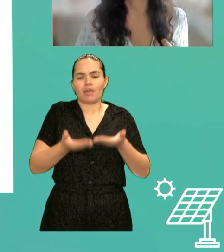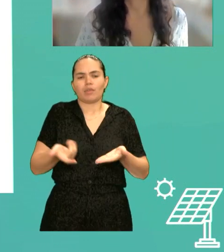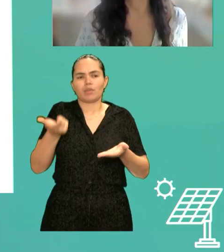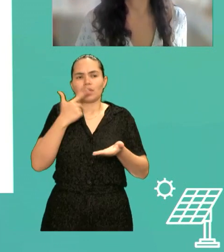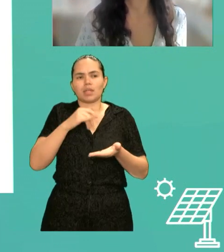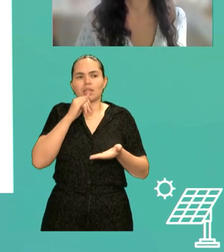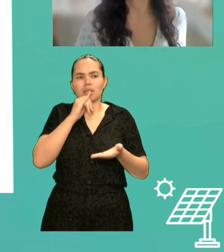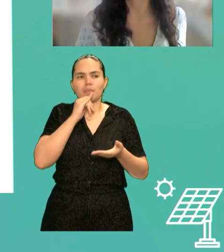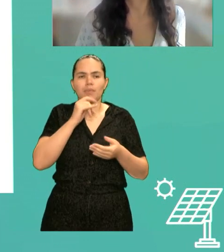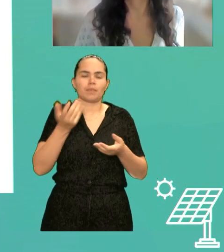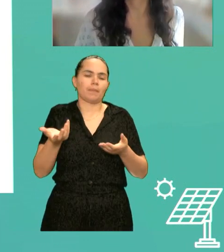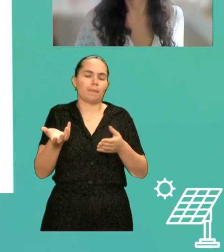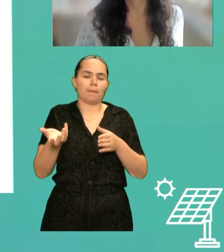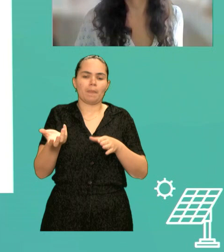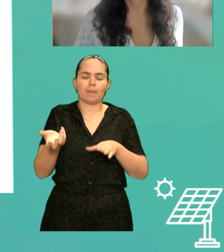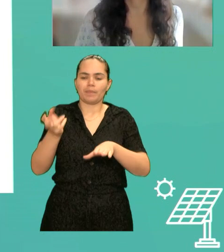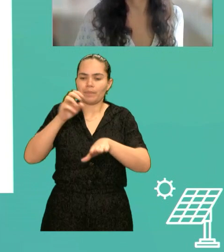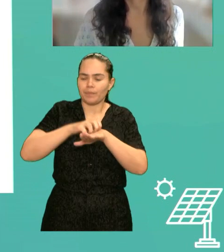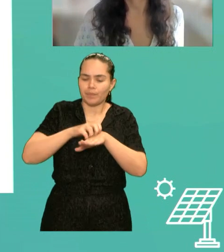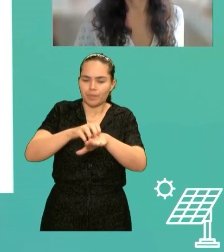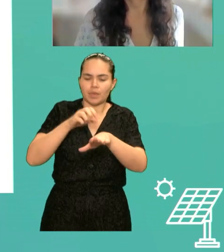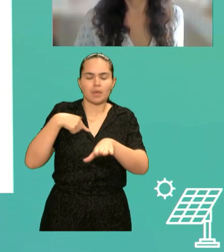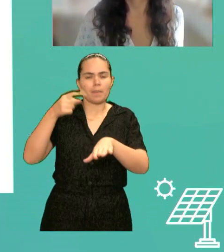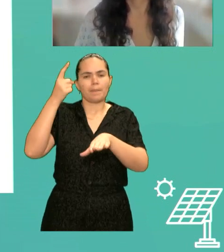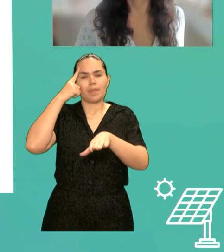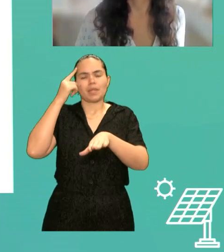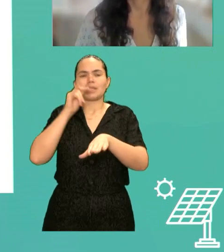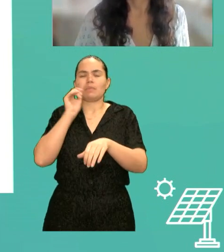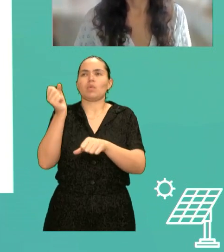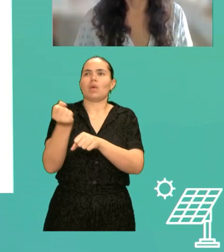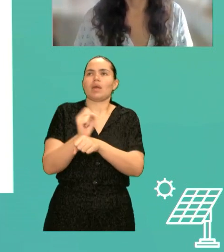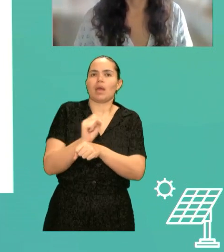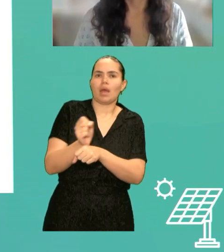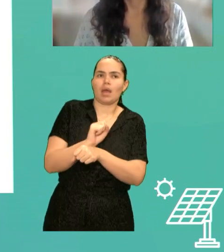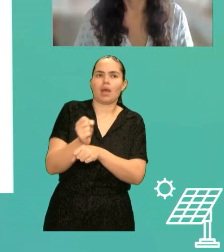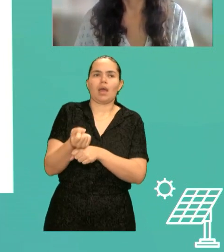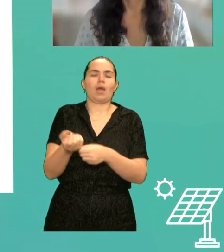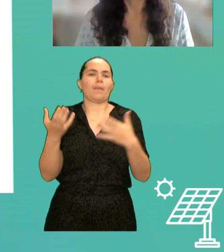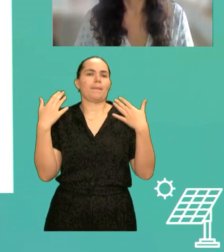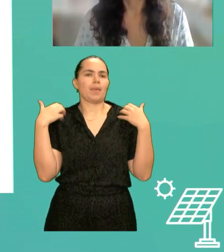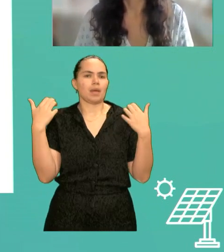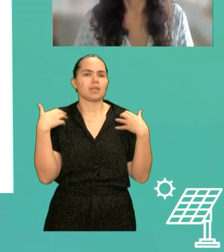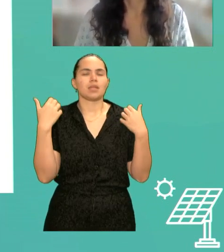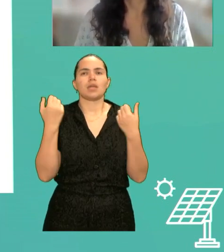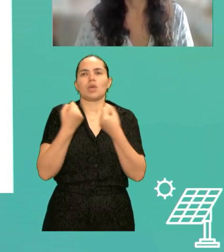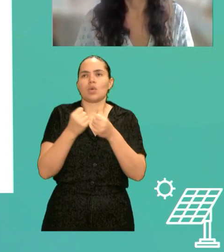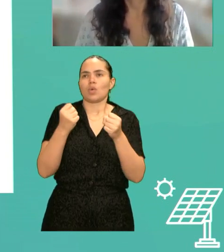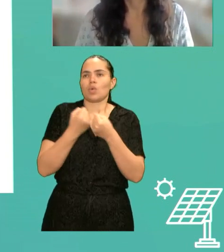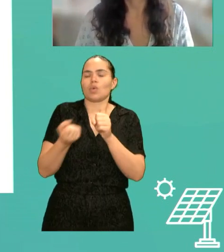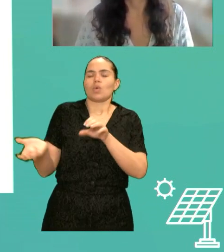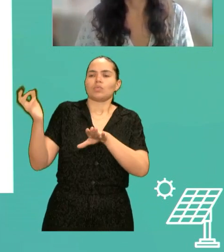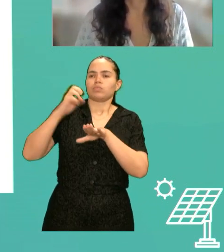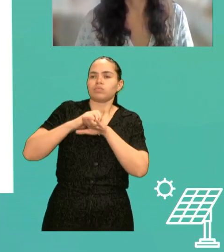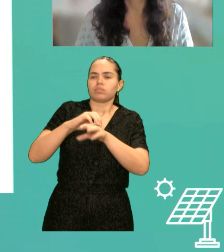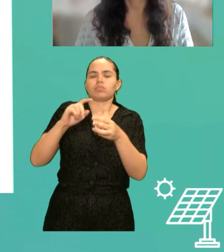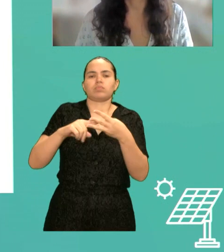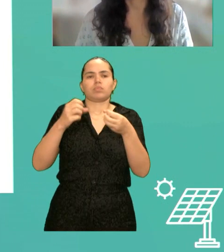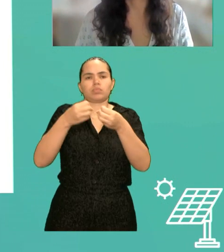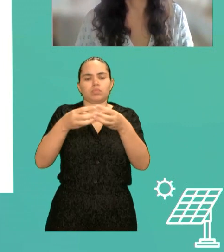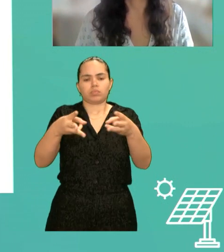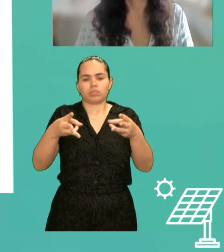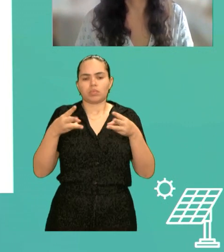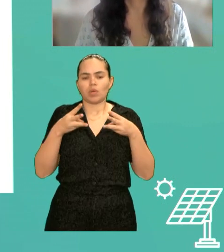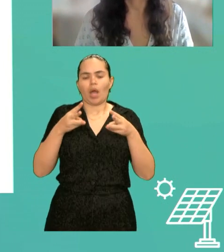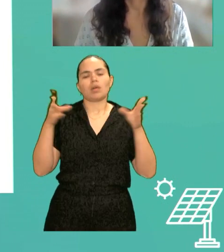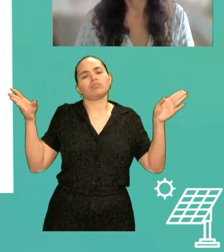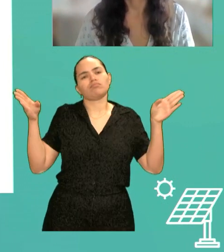vehicles like small cars and or buses or lorries, uh,